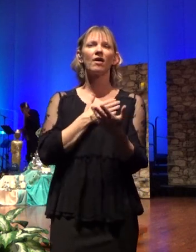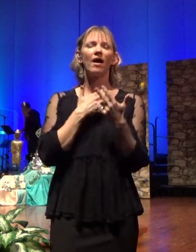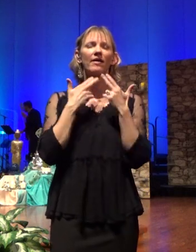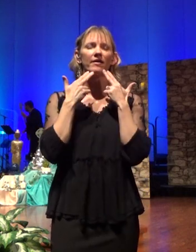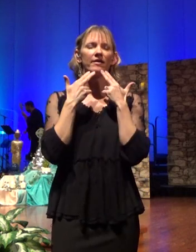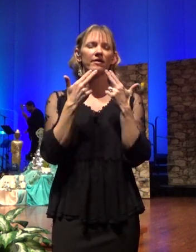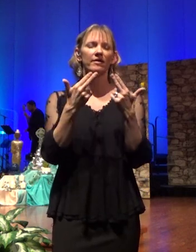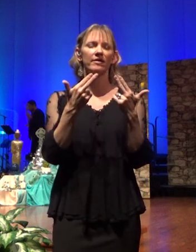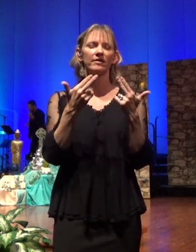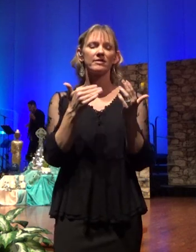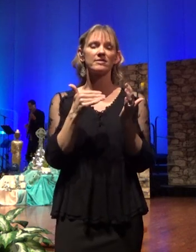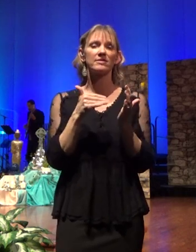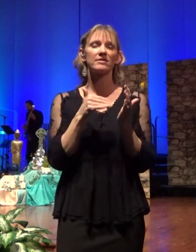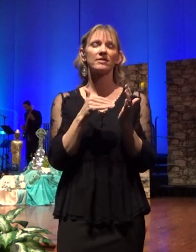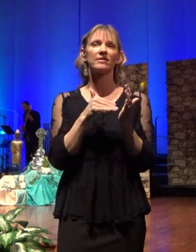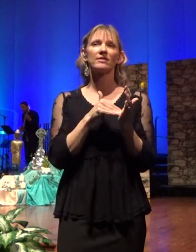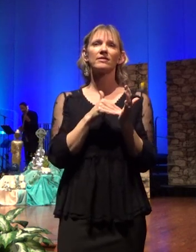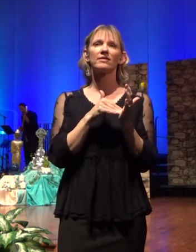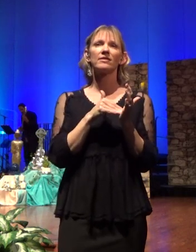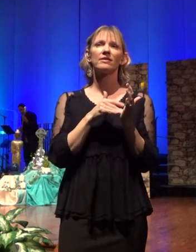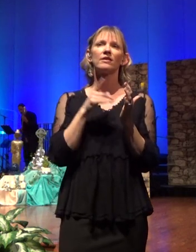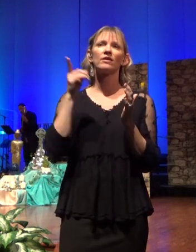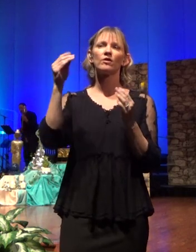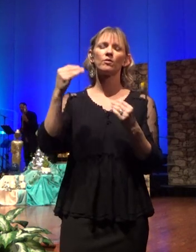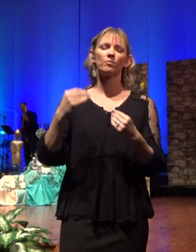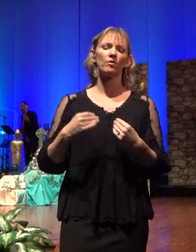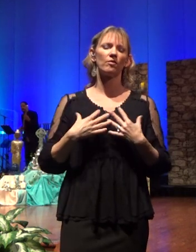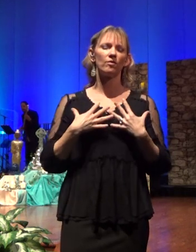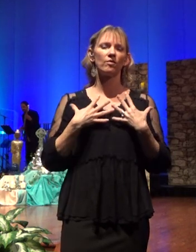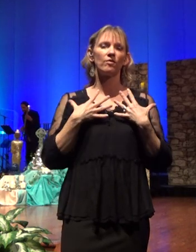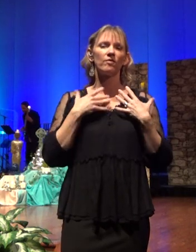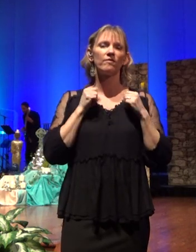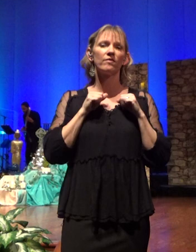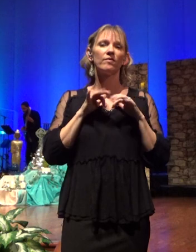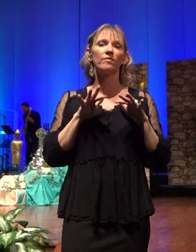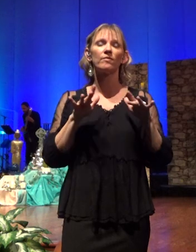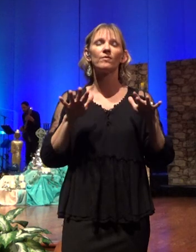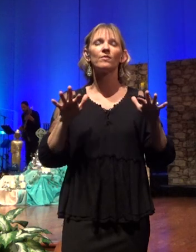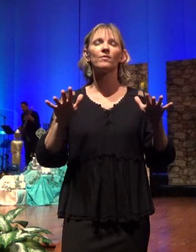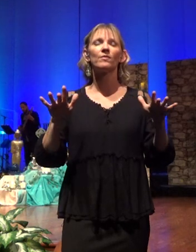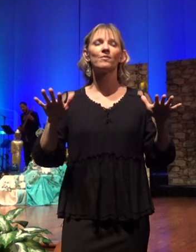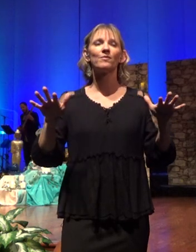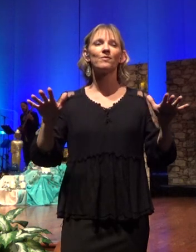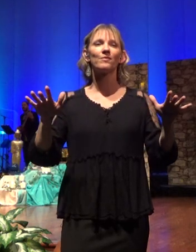sins. When you move through